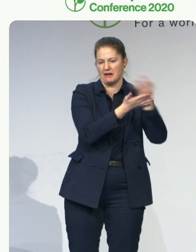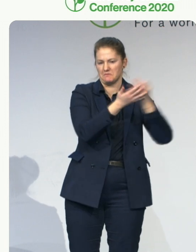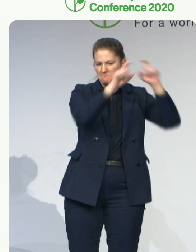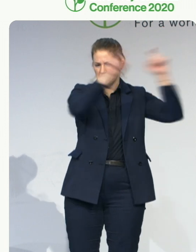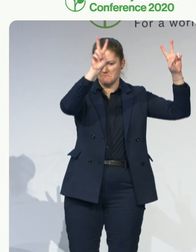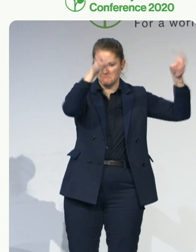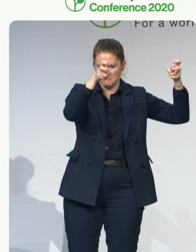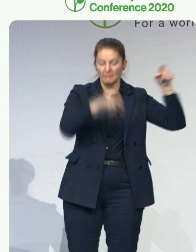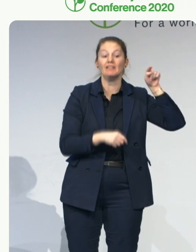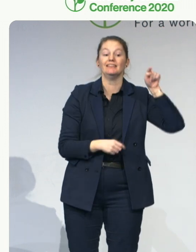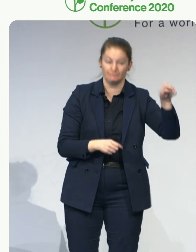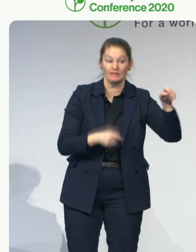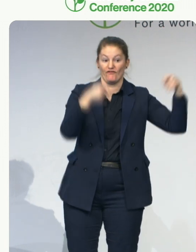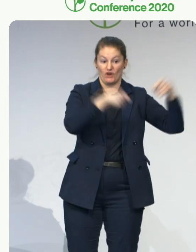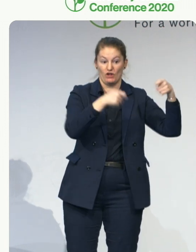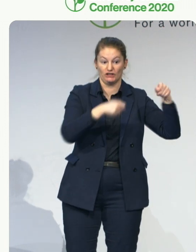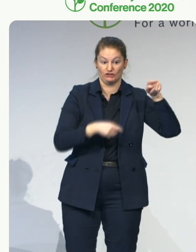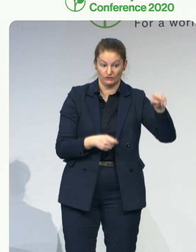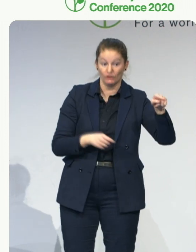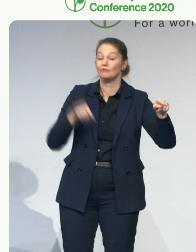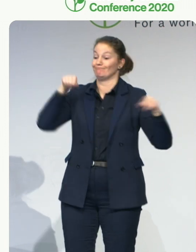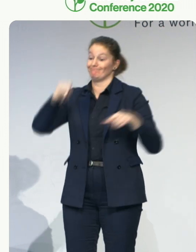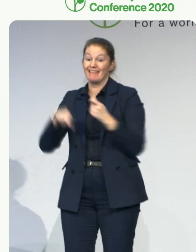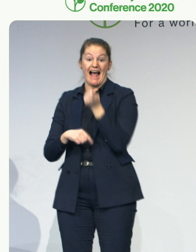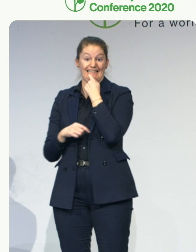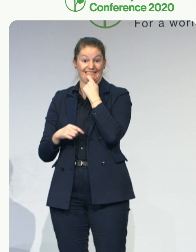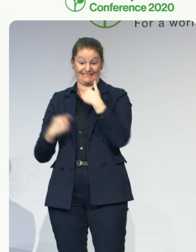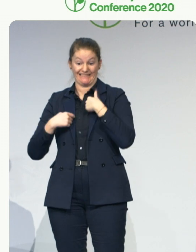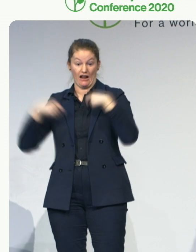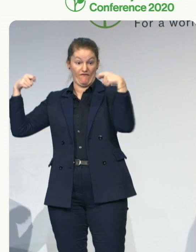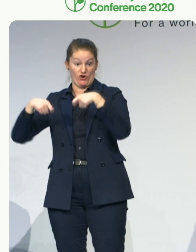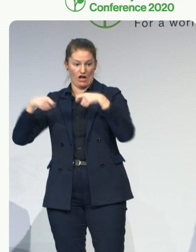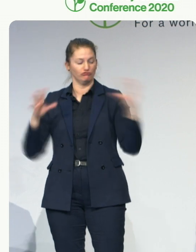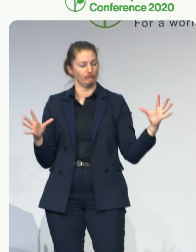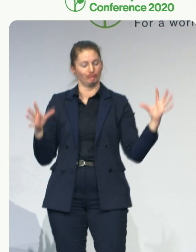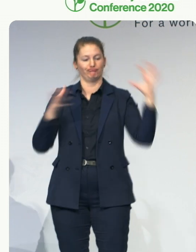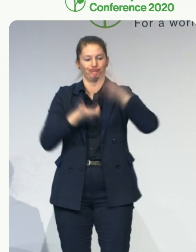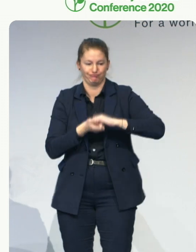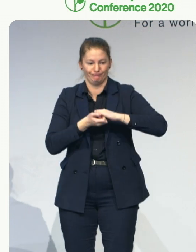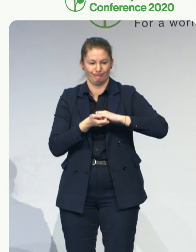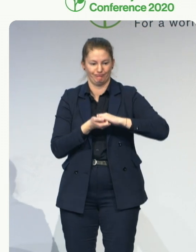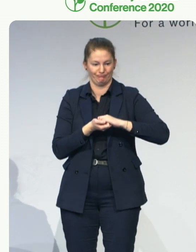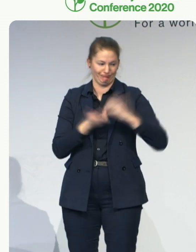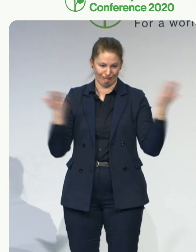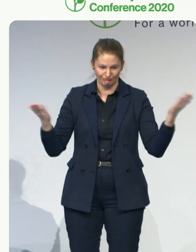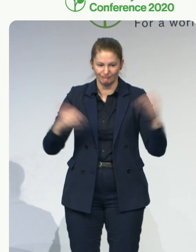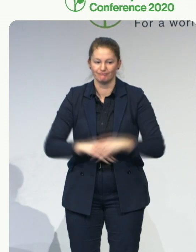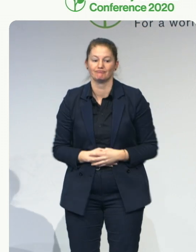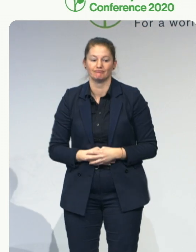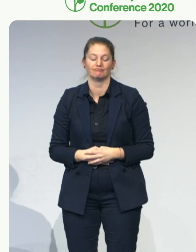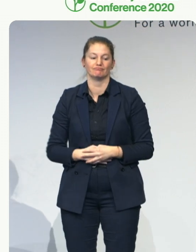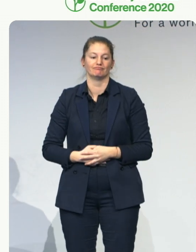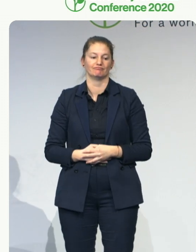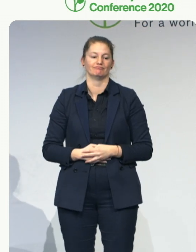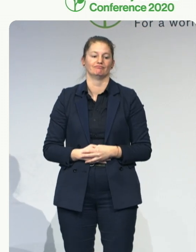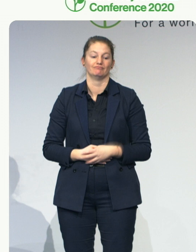co-initiated. This event was designed to promote this year ICT solutions